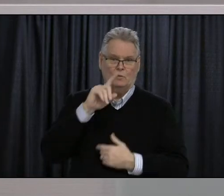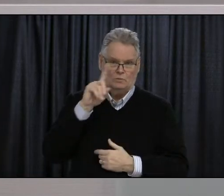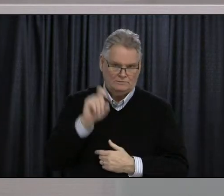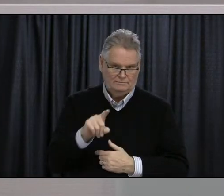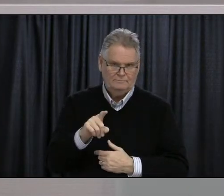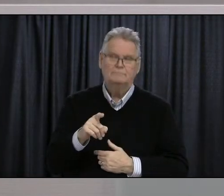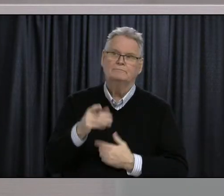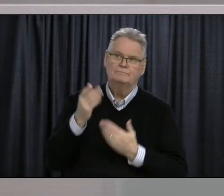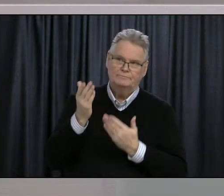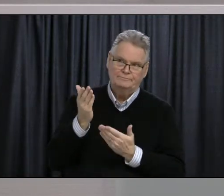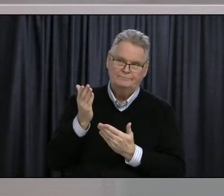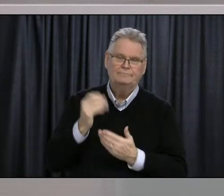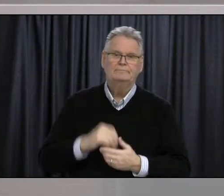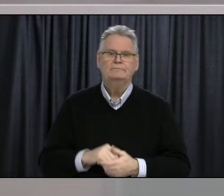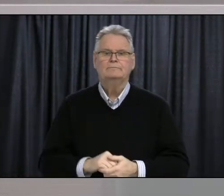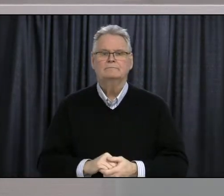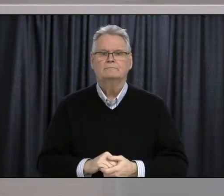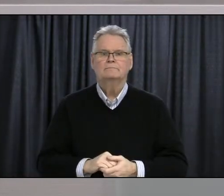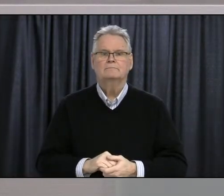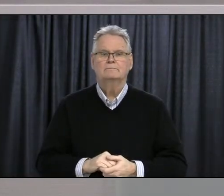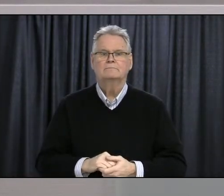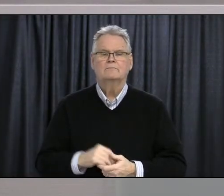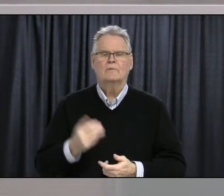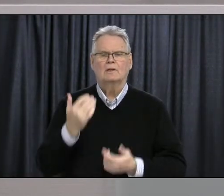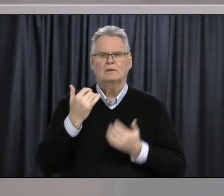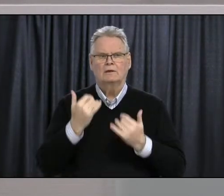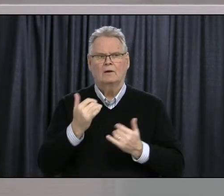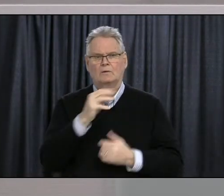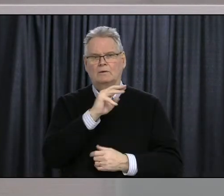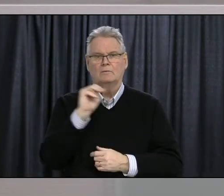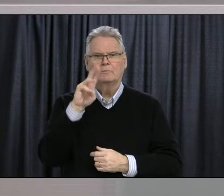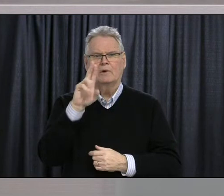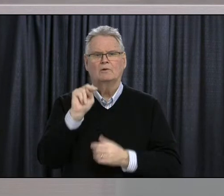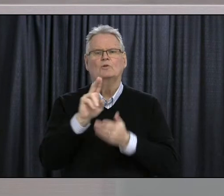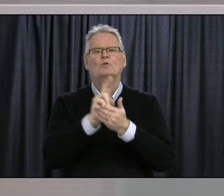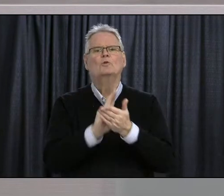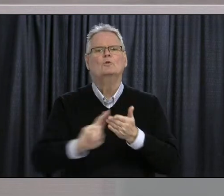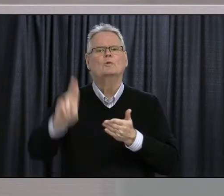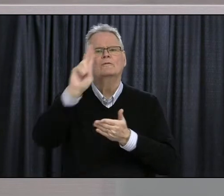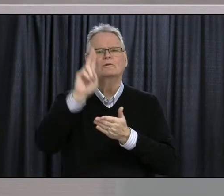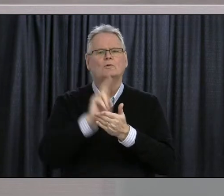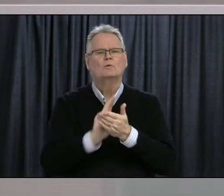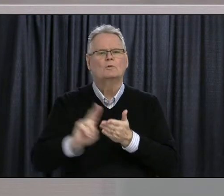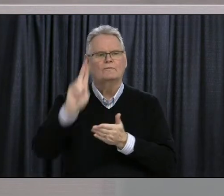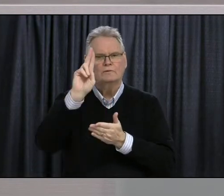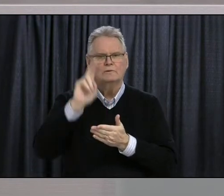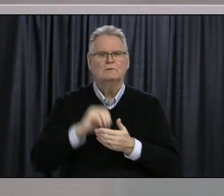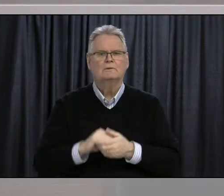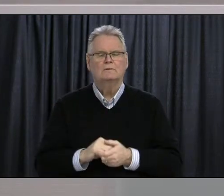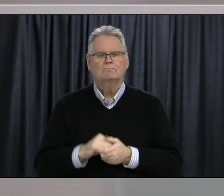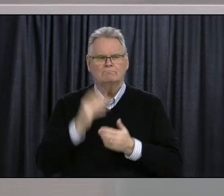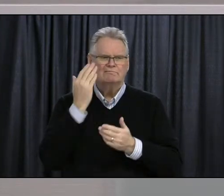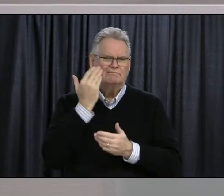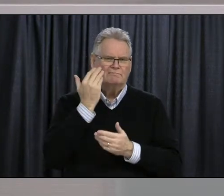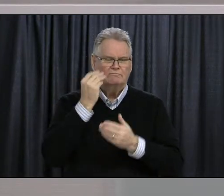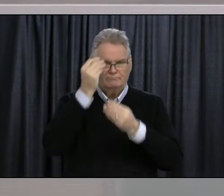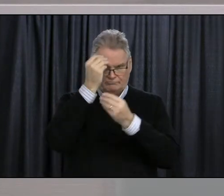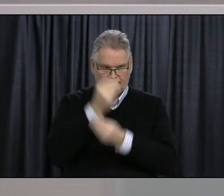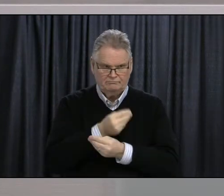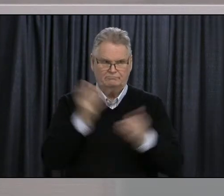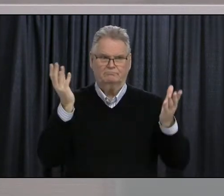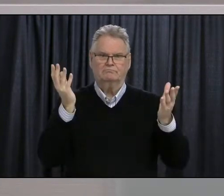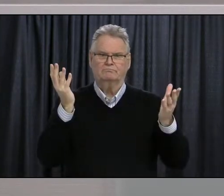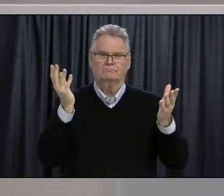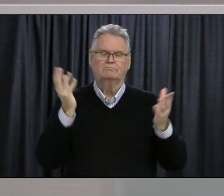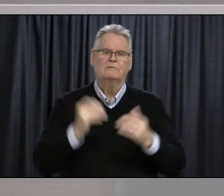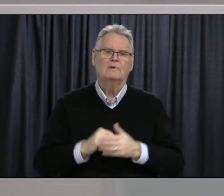University, they announced some weeks ago that they intend to have all their staff, or most of their staff, go back to campus on Monday. And you previously said, you don't